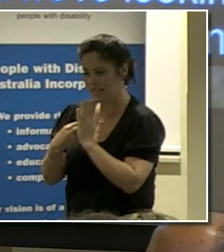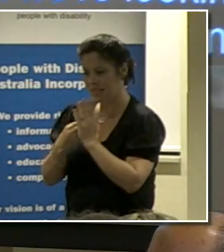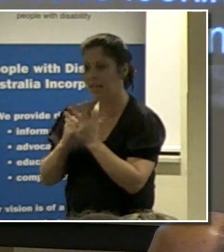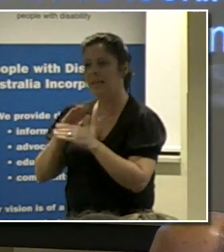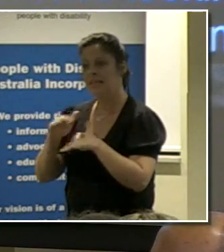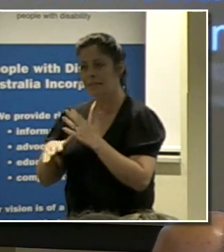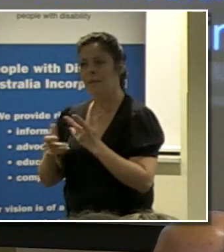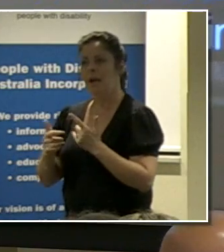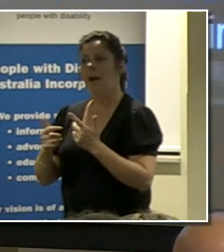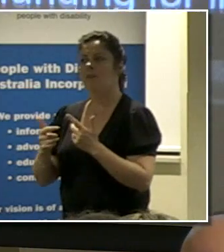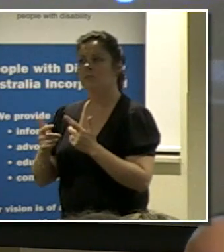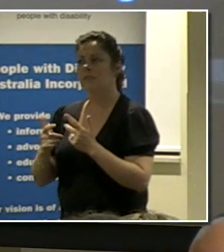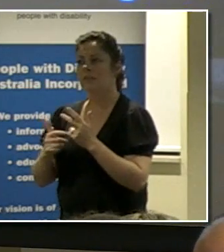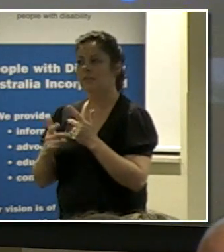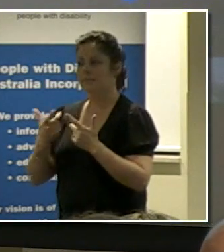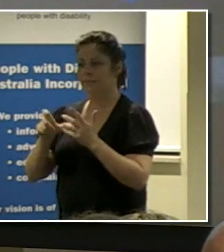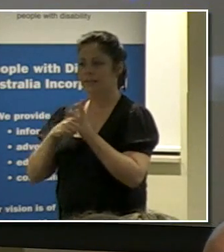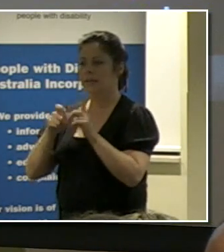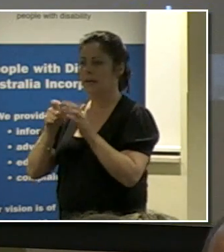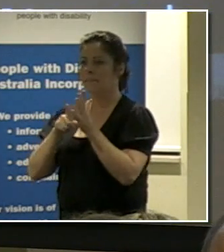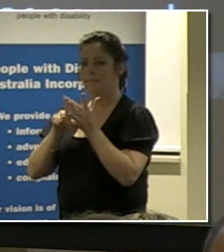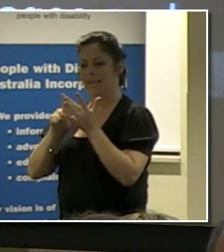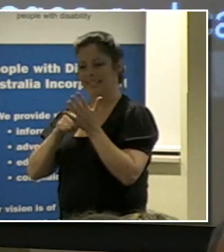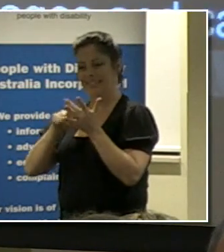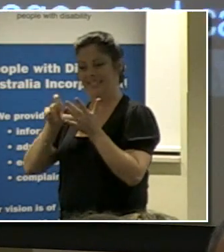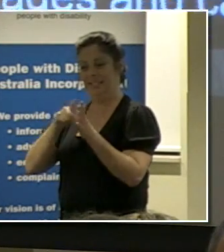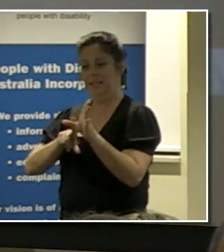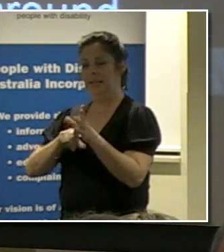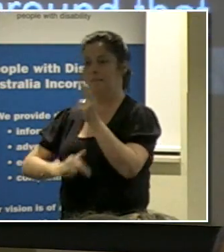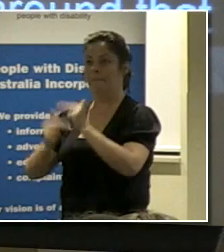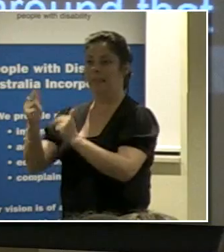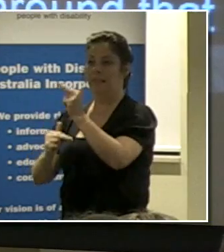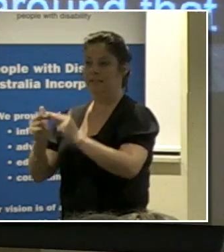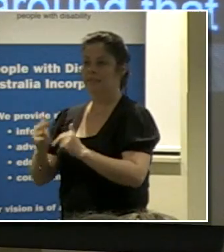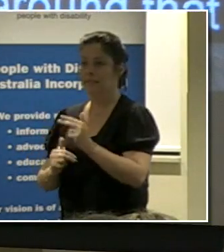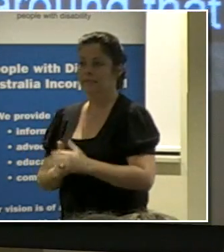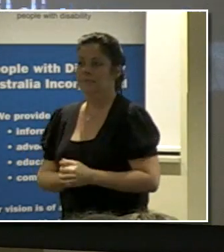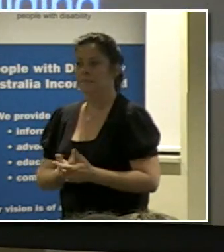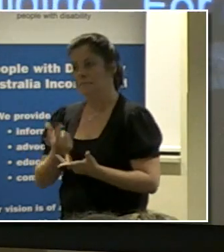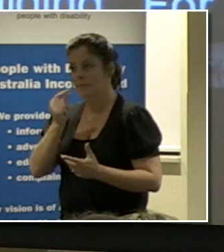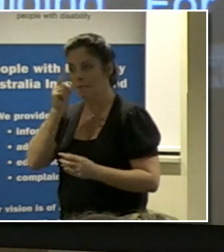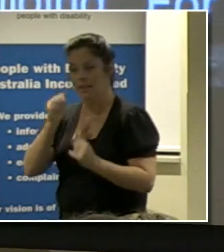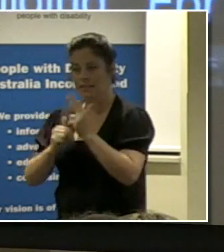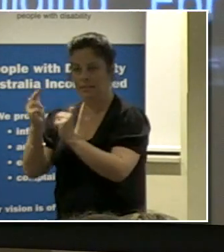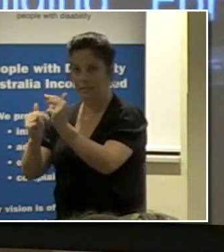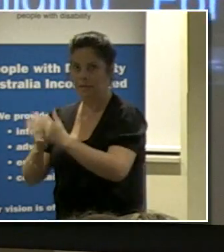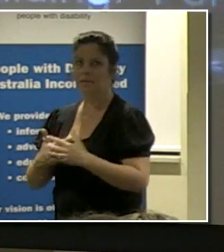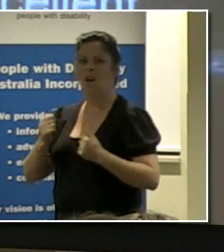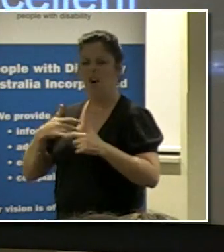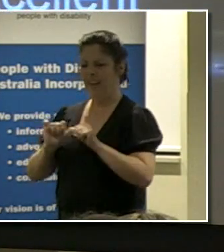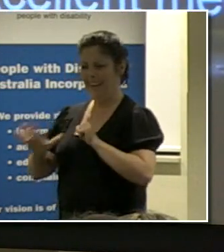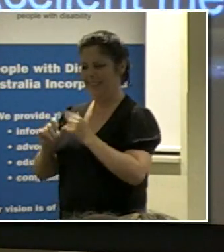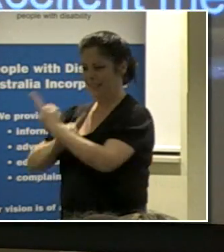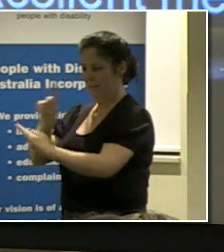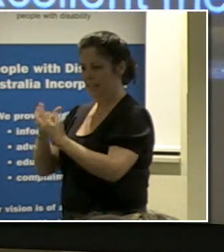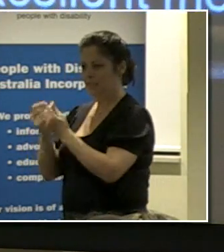that capacity building. For example, I had an excellent meeting with a Victorian group